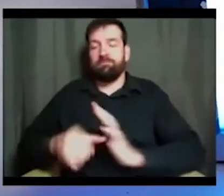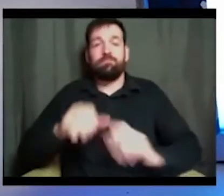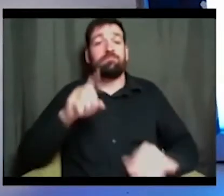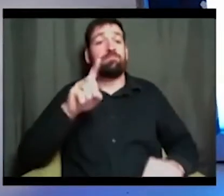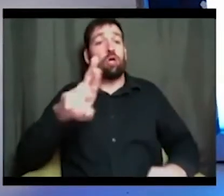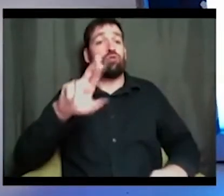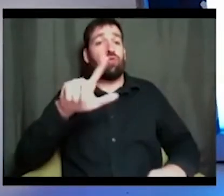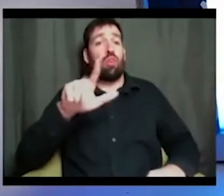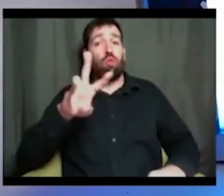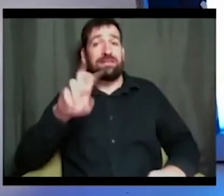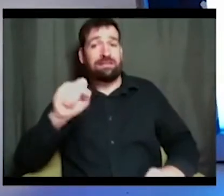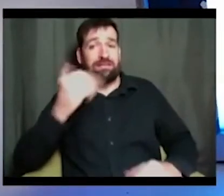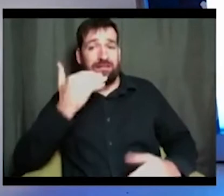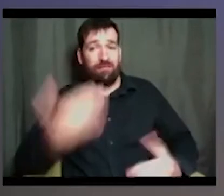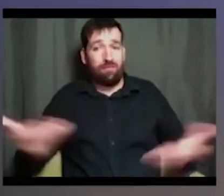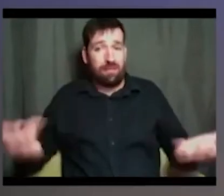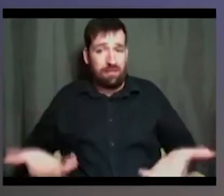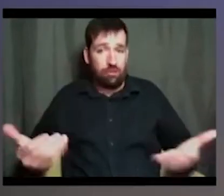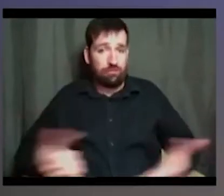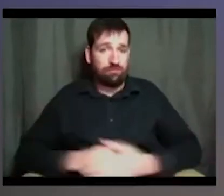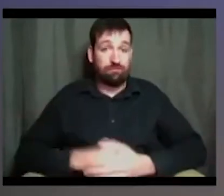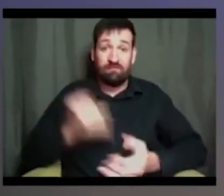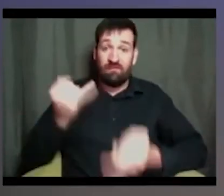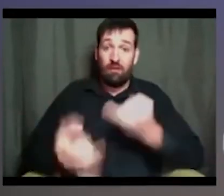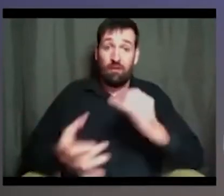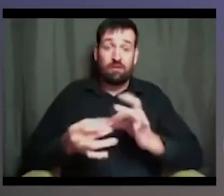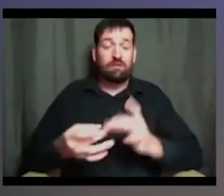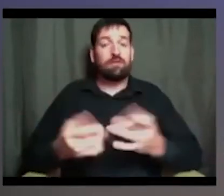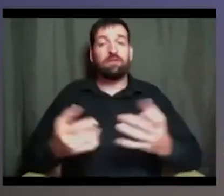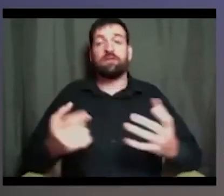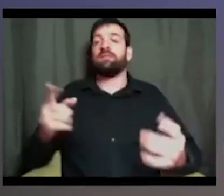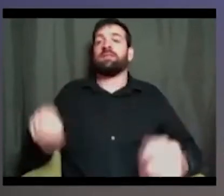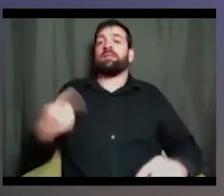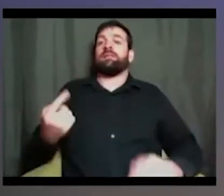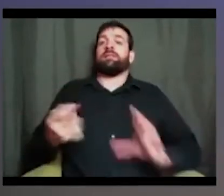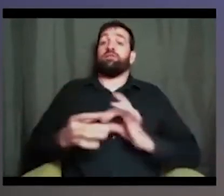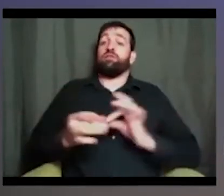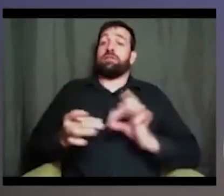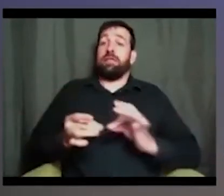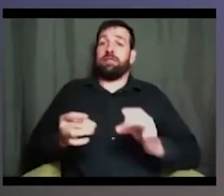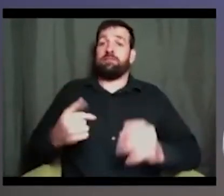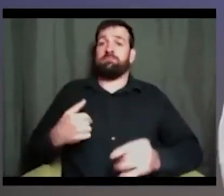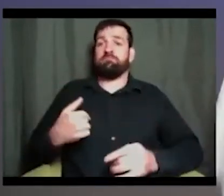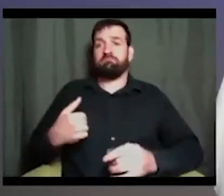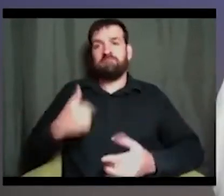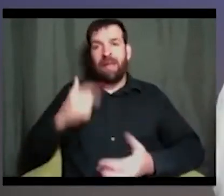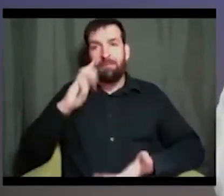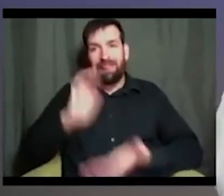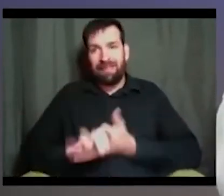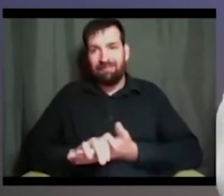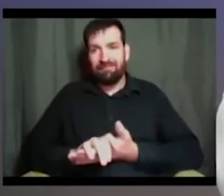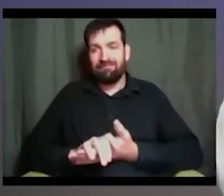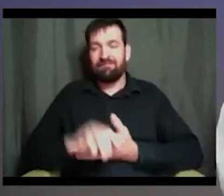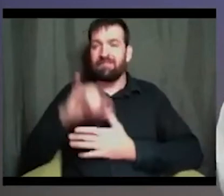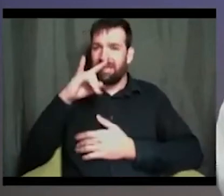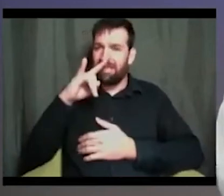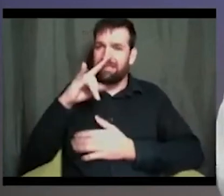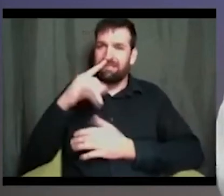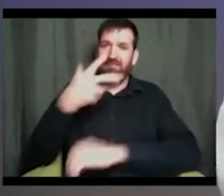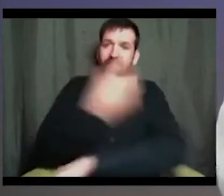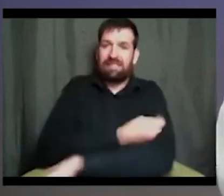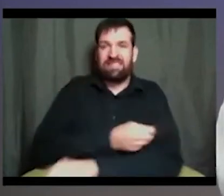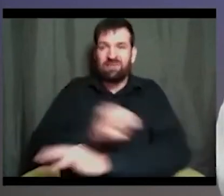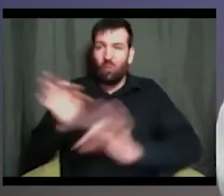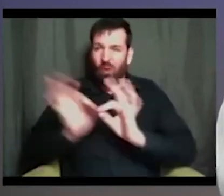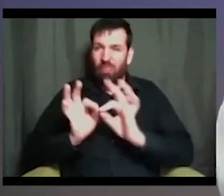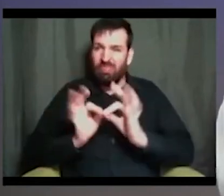this morning. For your final thoughts. No, I would just say I believe in getting the kids getting vaccinated, because I think